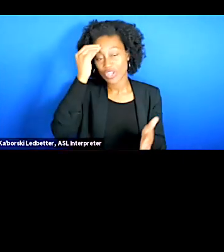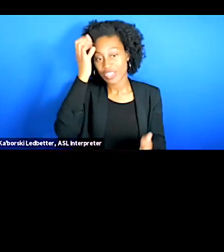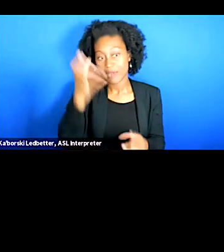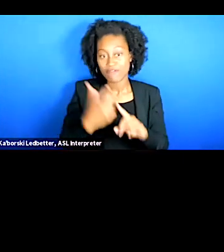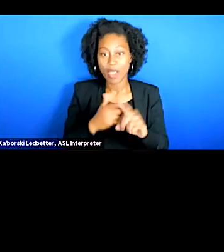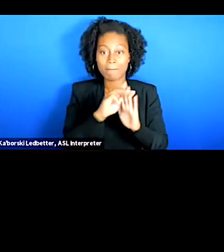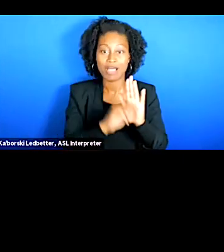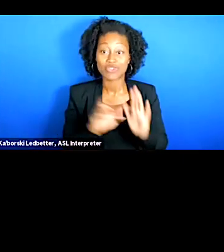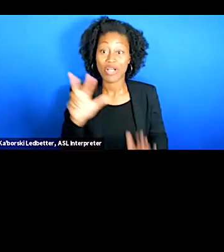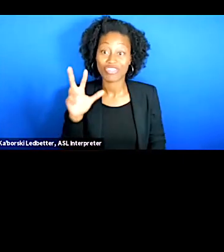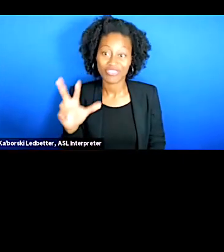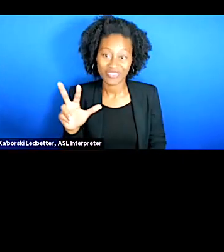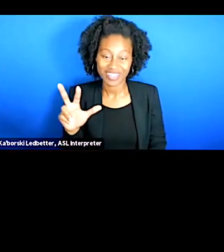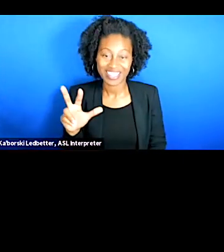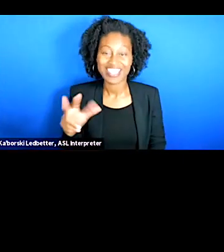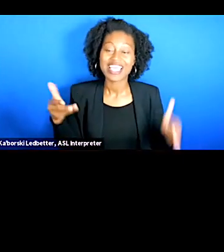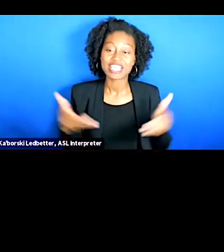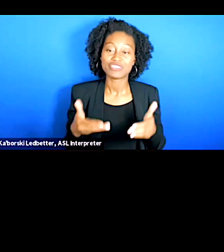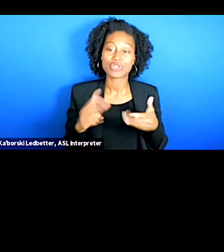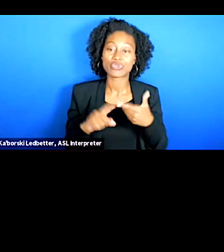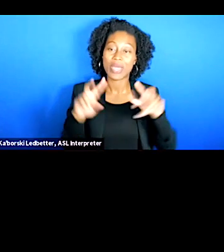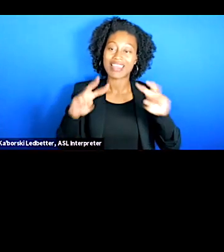3, Intro to Analysis.